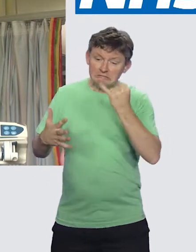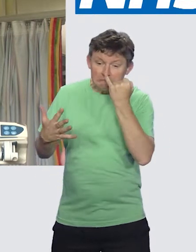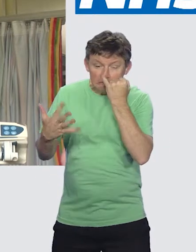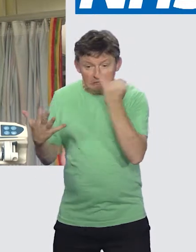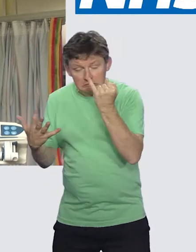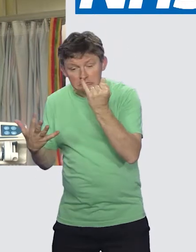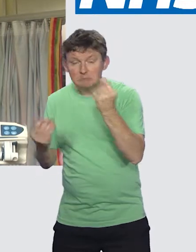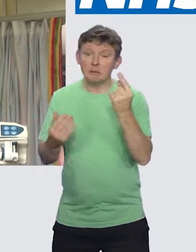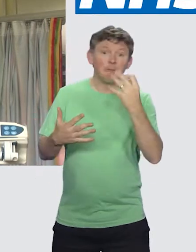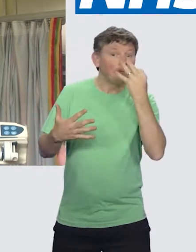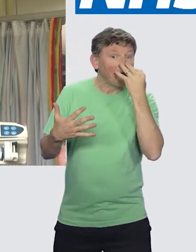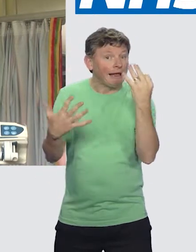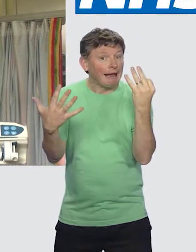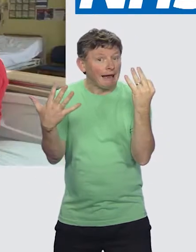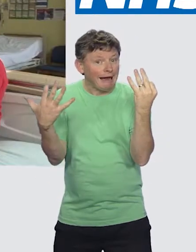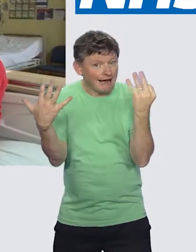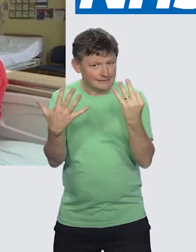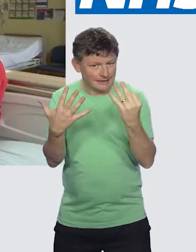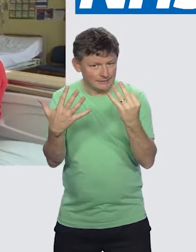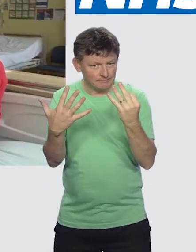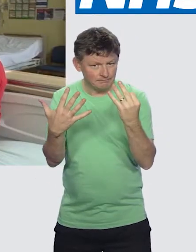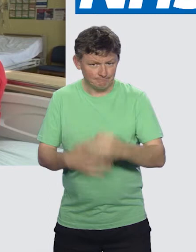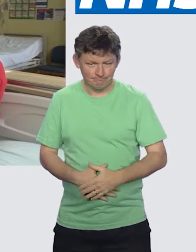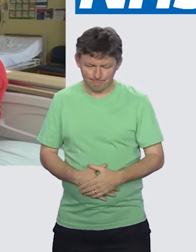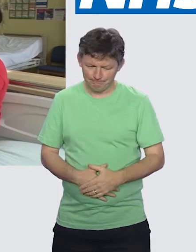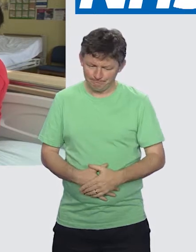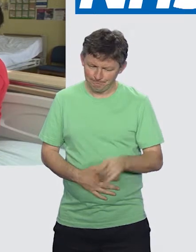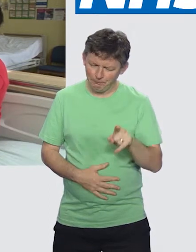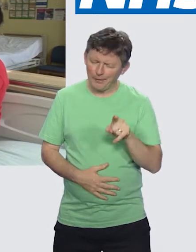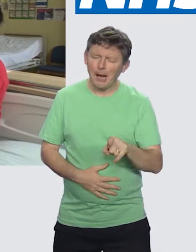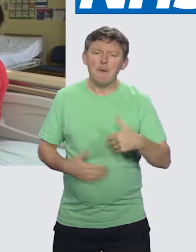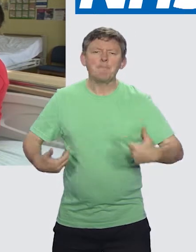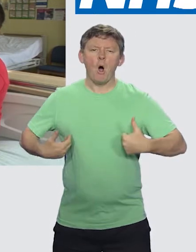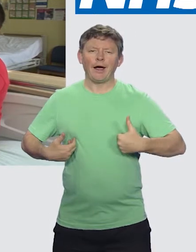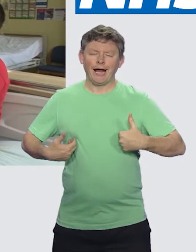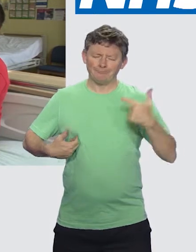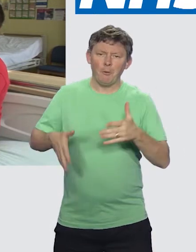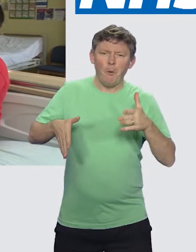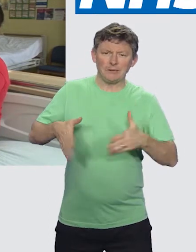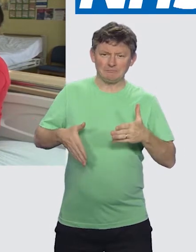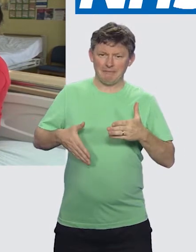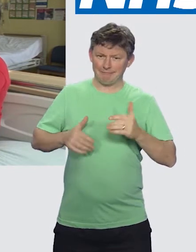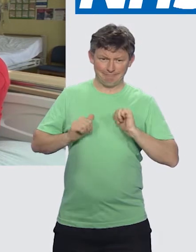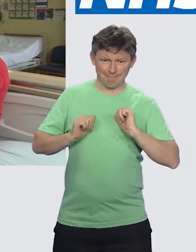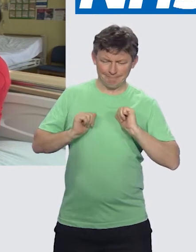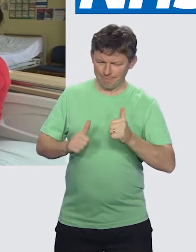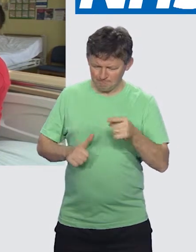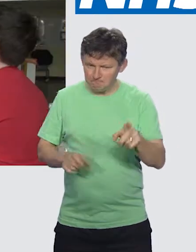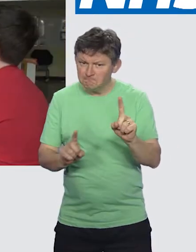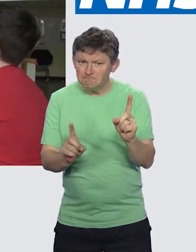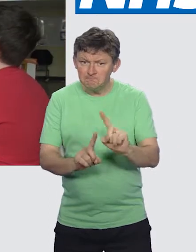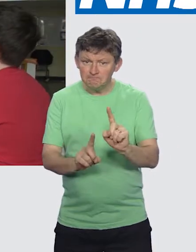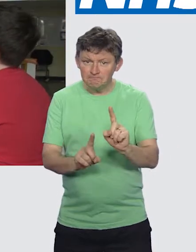usually when they're 16, occasionally when they're 18 years old. Monkey's come to hospital because he's feeling poorly. What all happened to